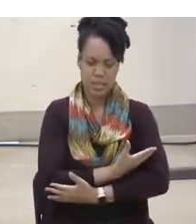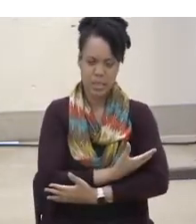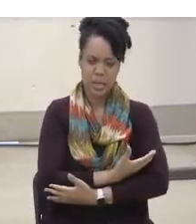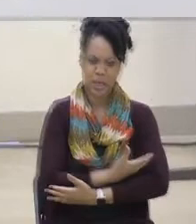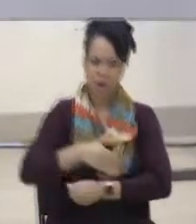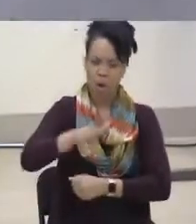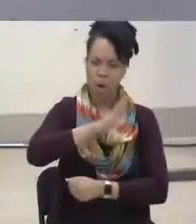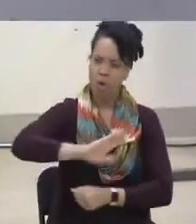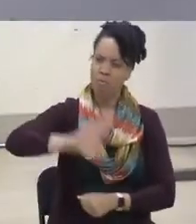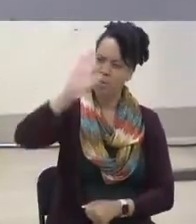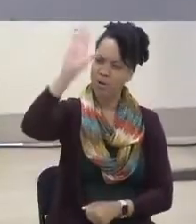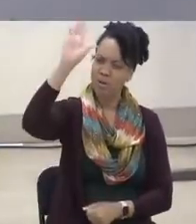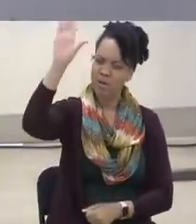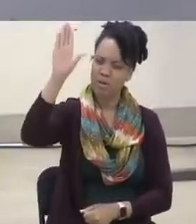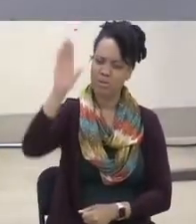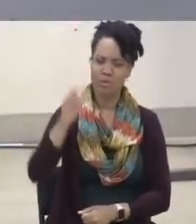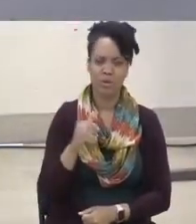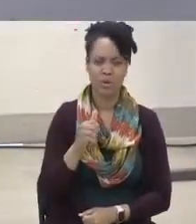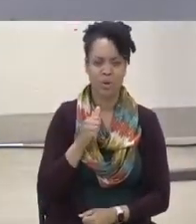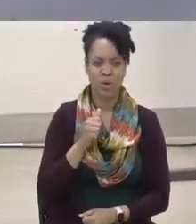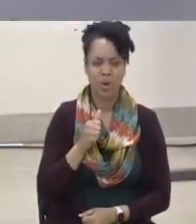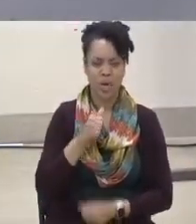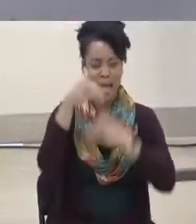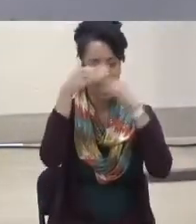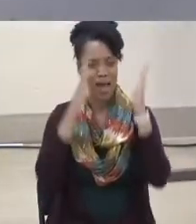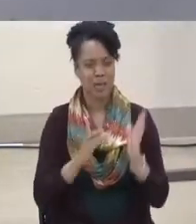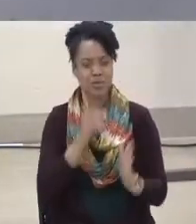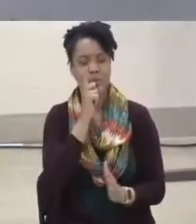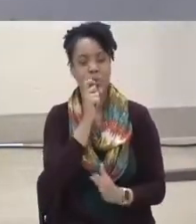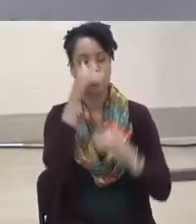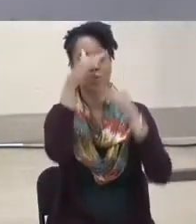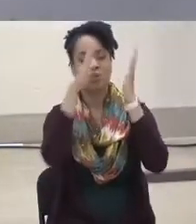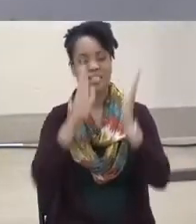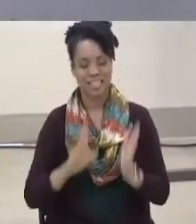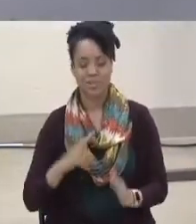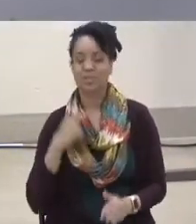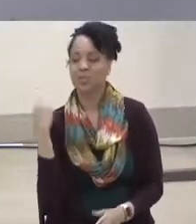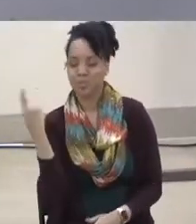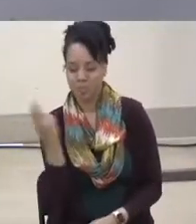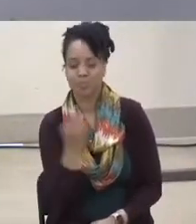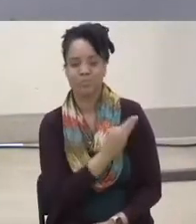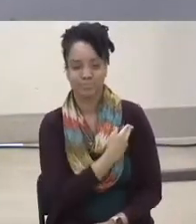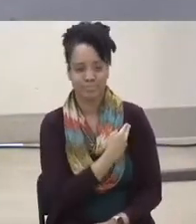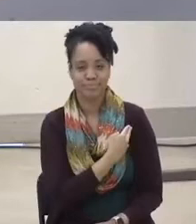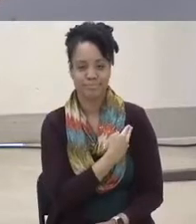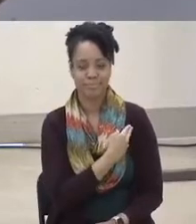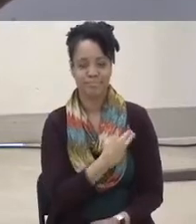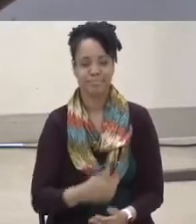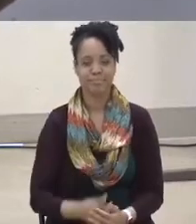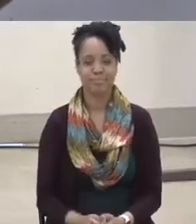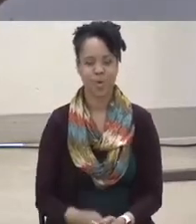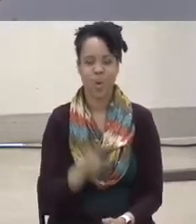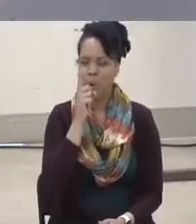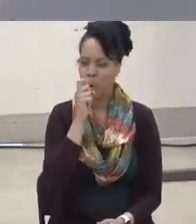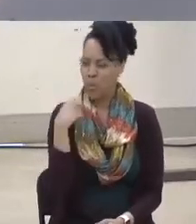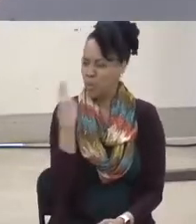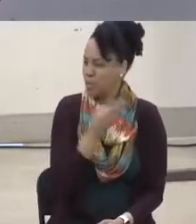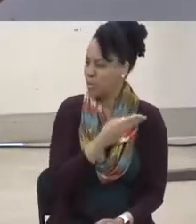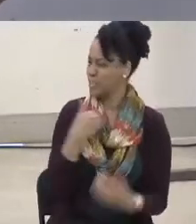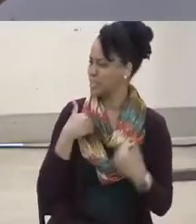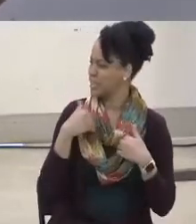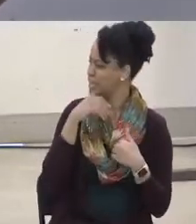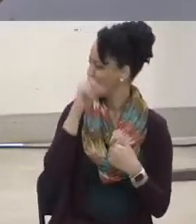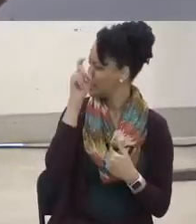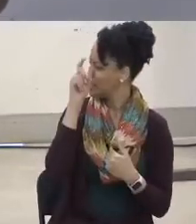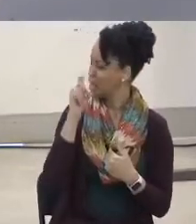6, Cristo como hijo sobre su casa. Whose house are we? Quienes no somos nosotros, su Whose house casa. are we? ¿De